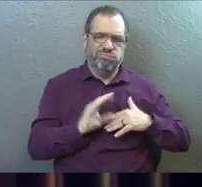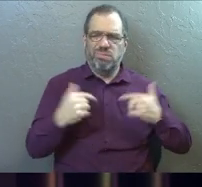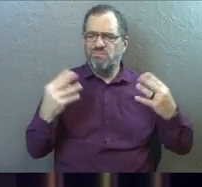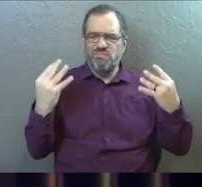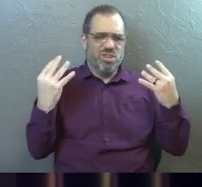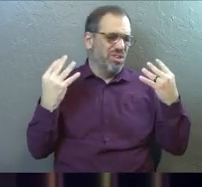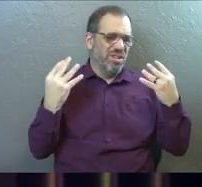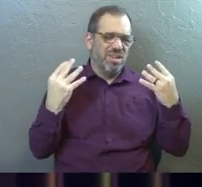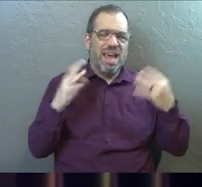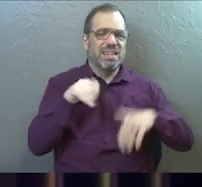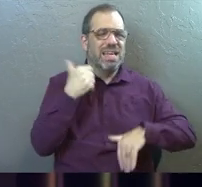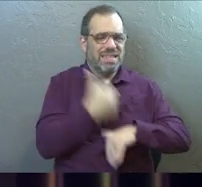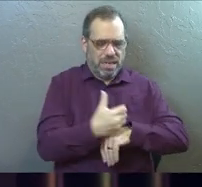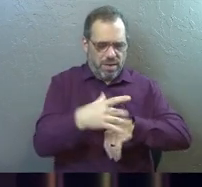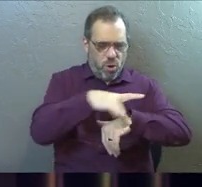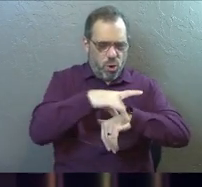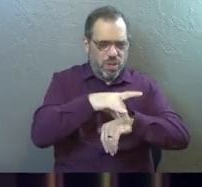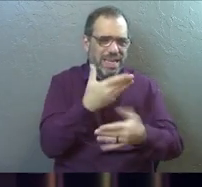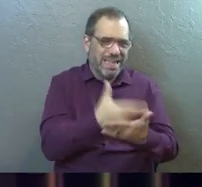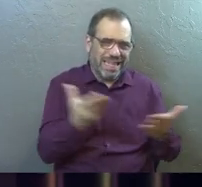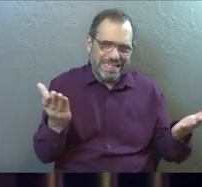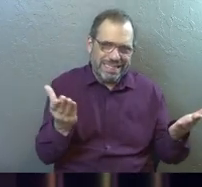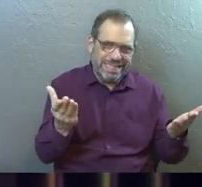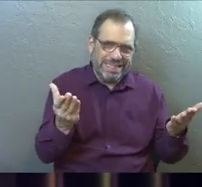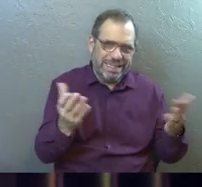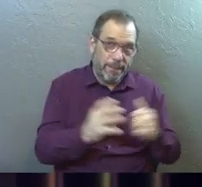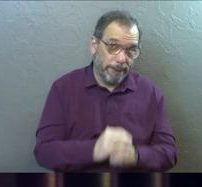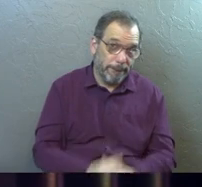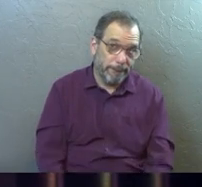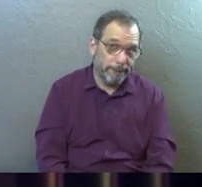on earthly things.